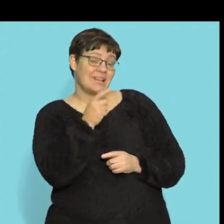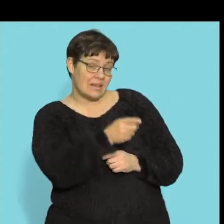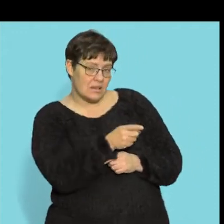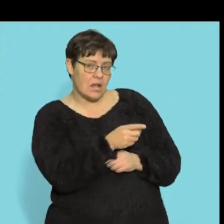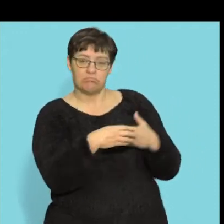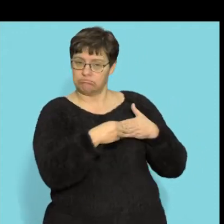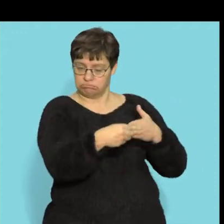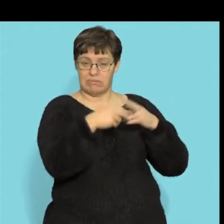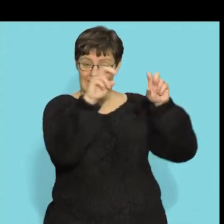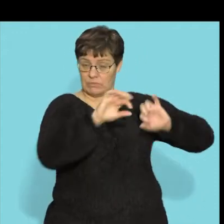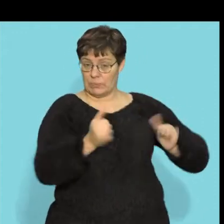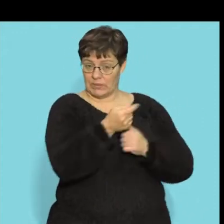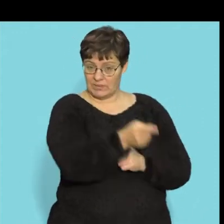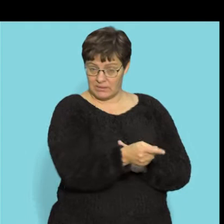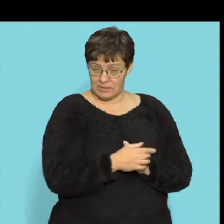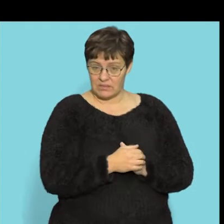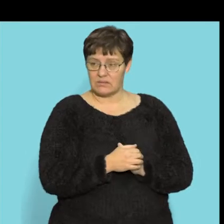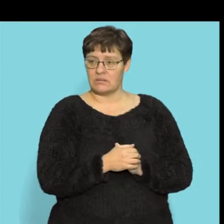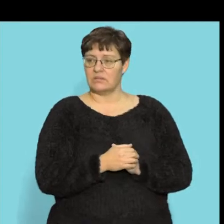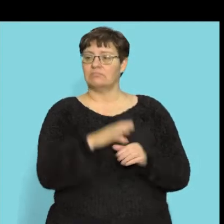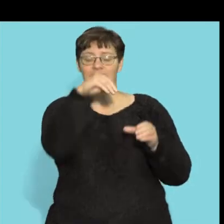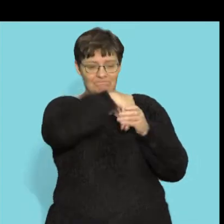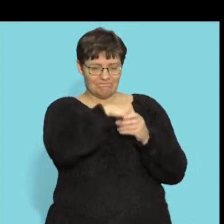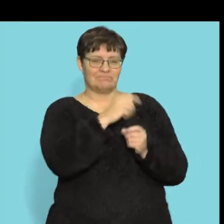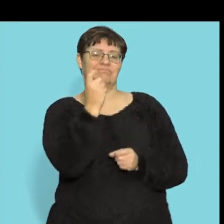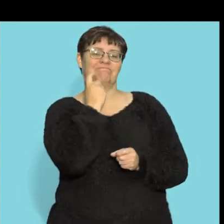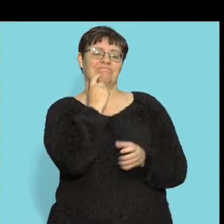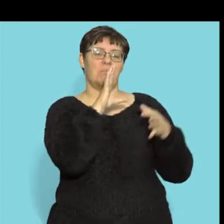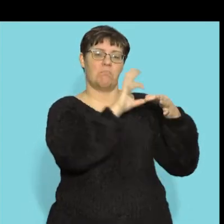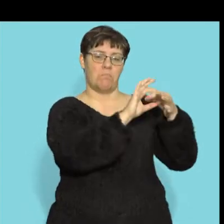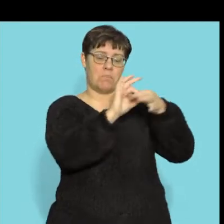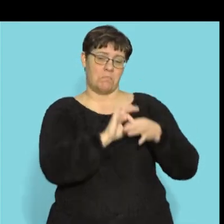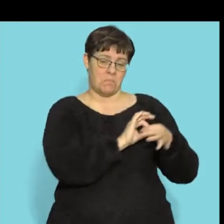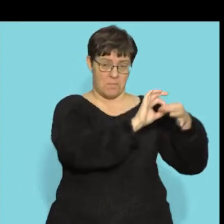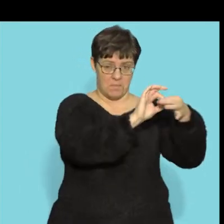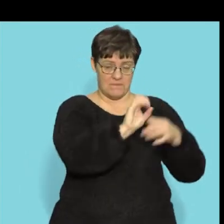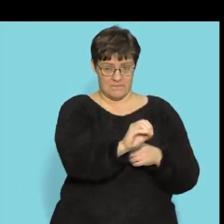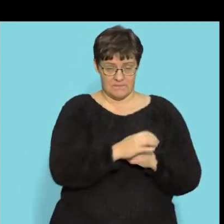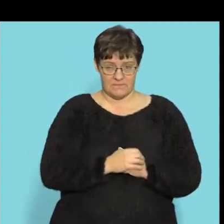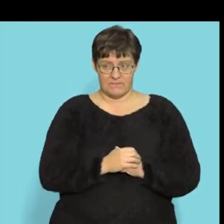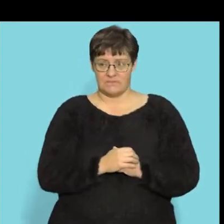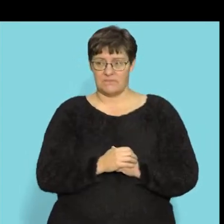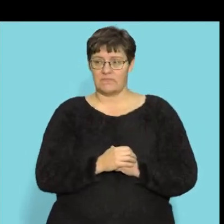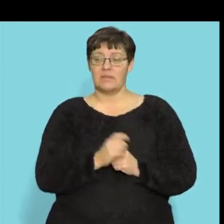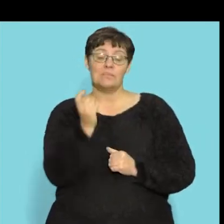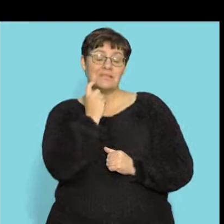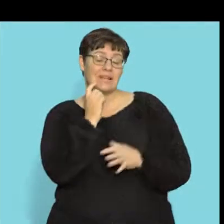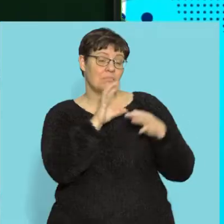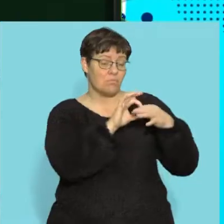actually composed of metallic bonds, right? Where in a metallic bond, there are 2 very